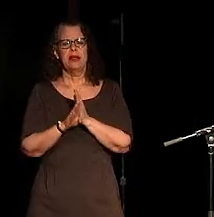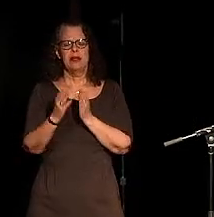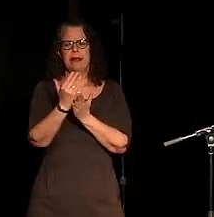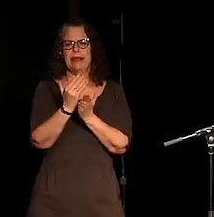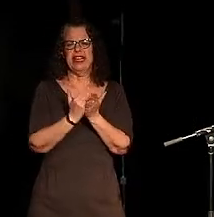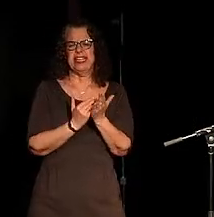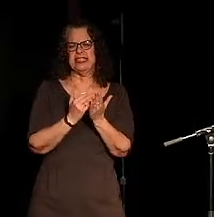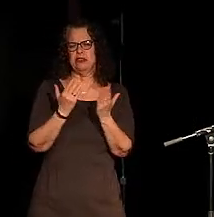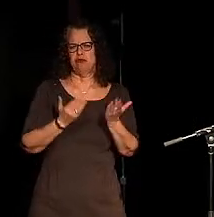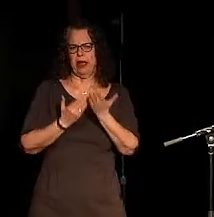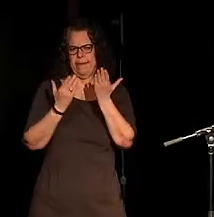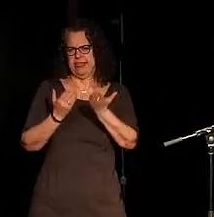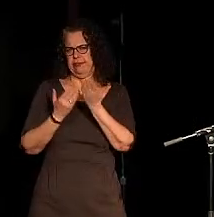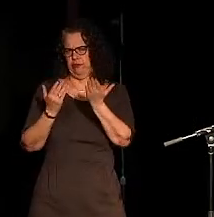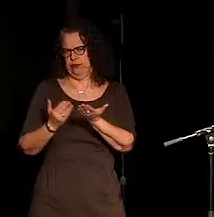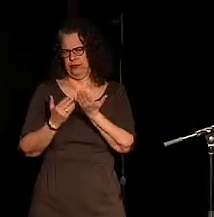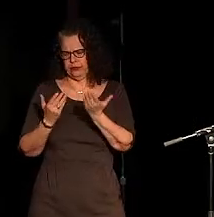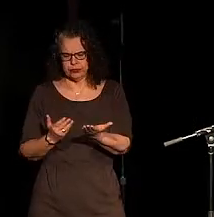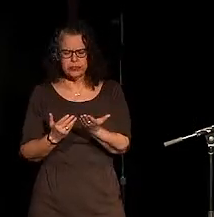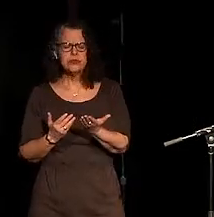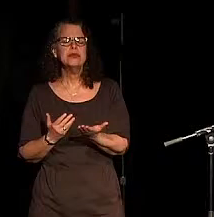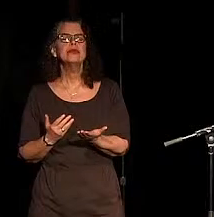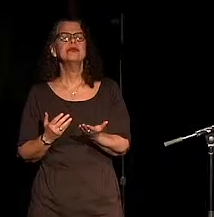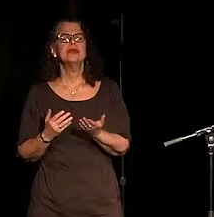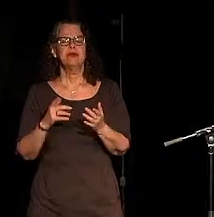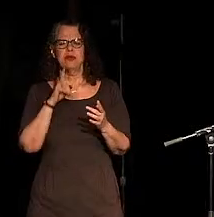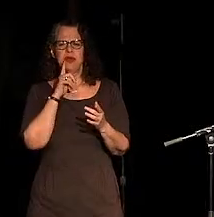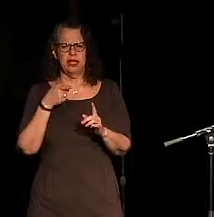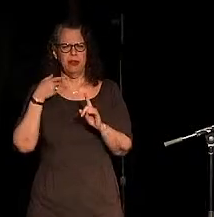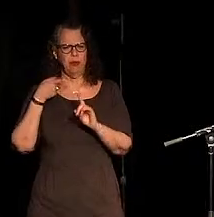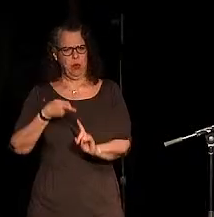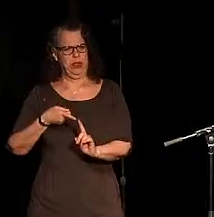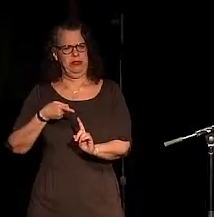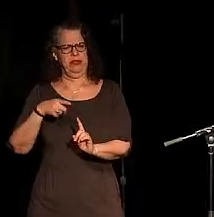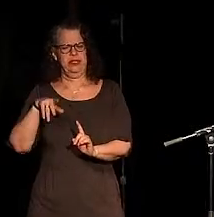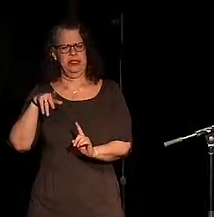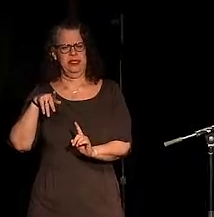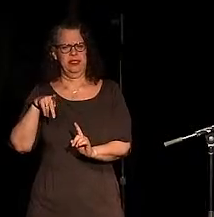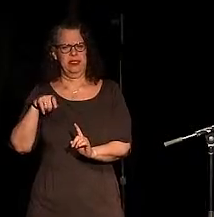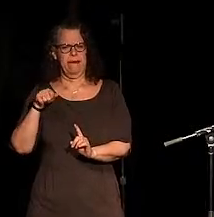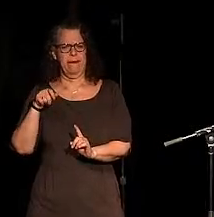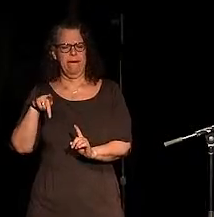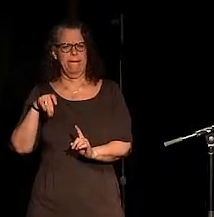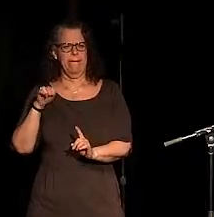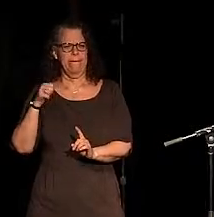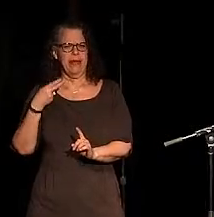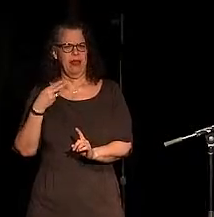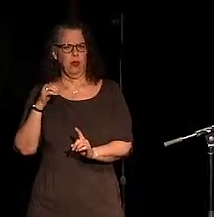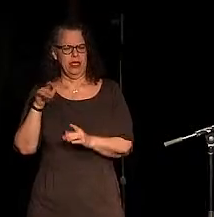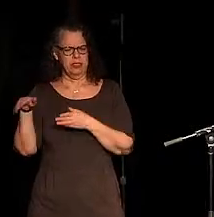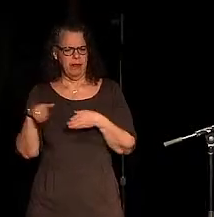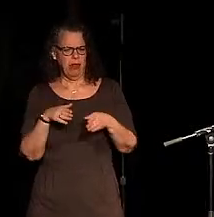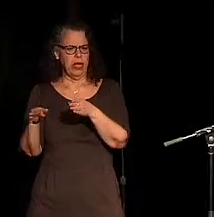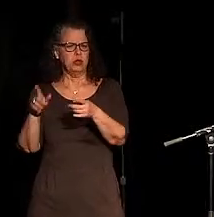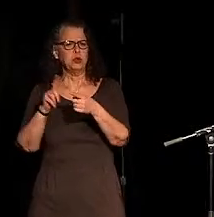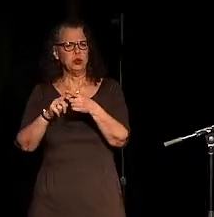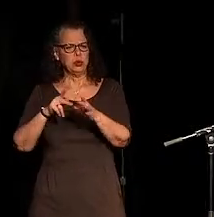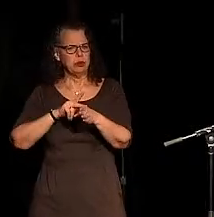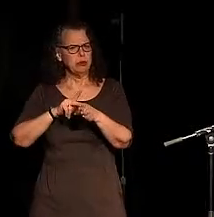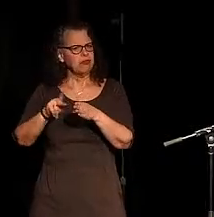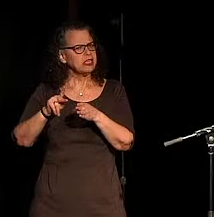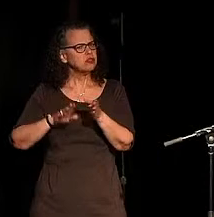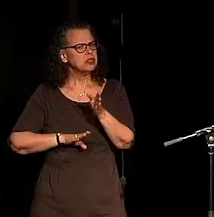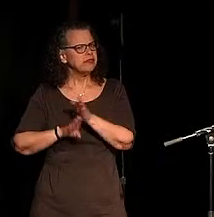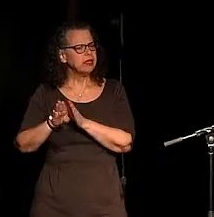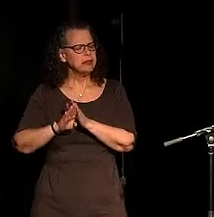recommendations, but it's really about the pathways to professional development. How do we get there? So these